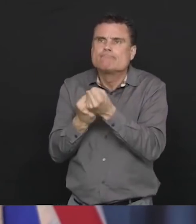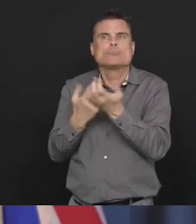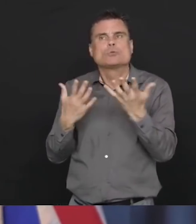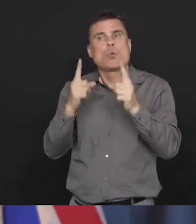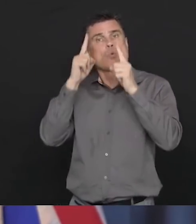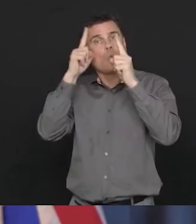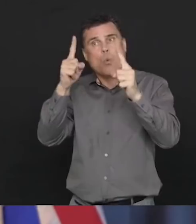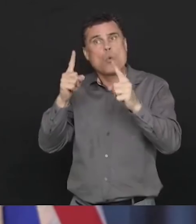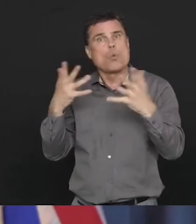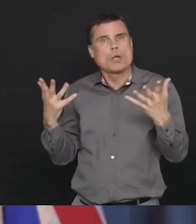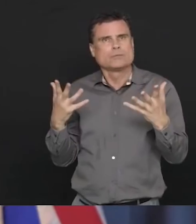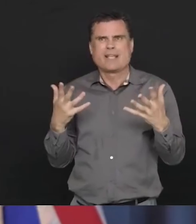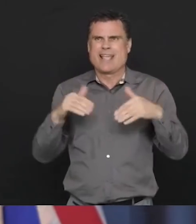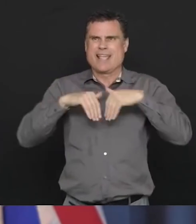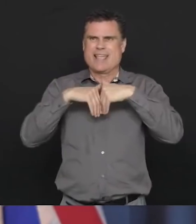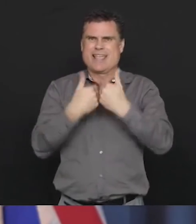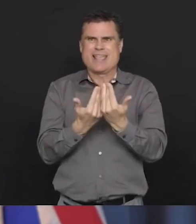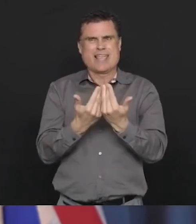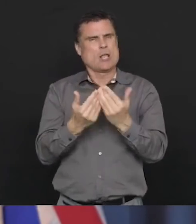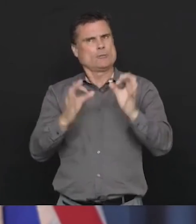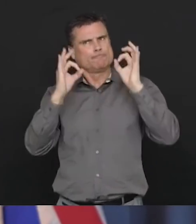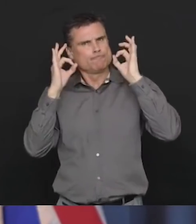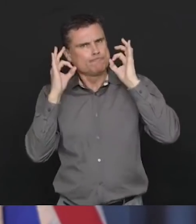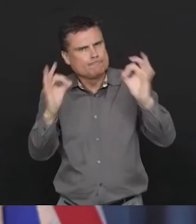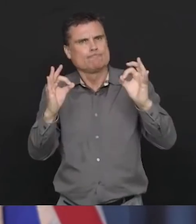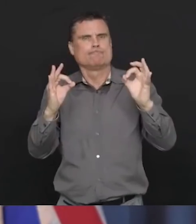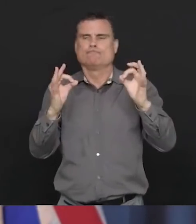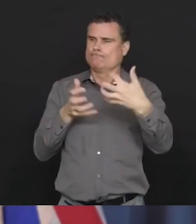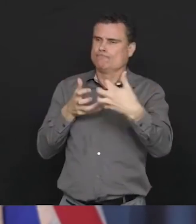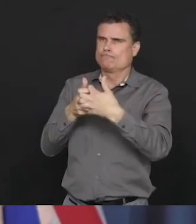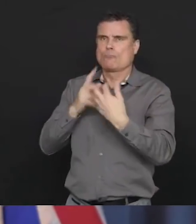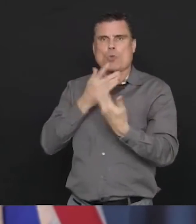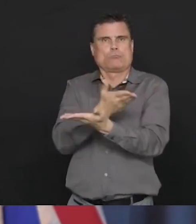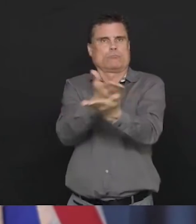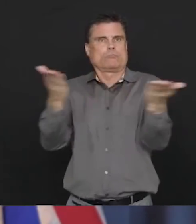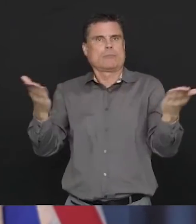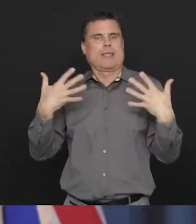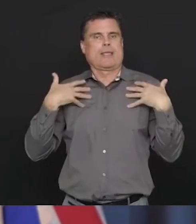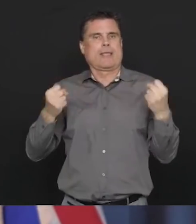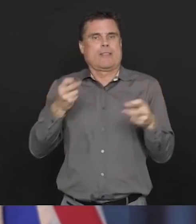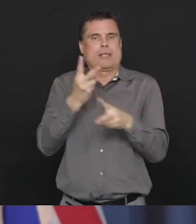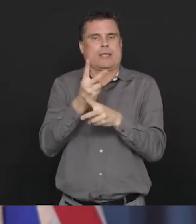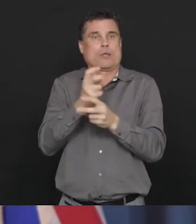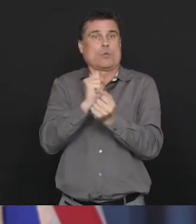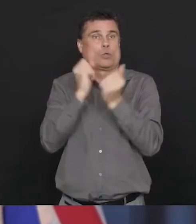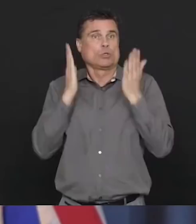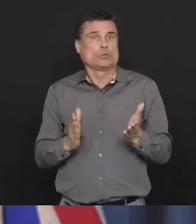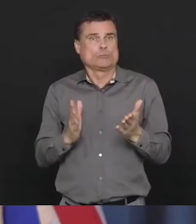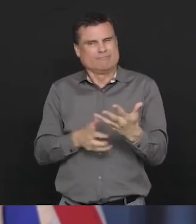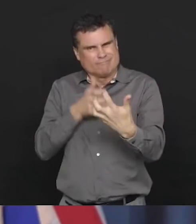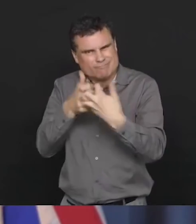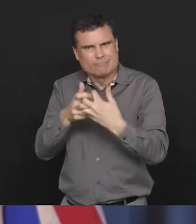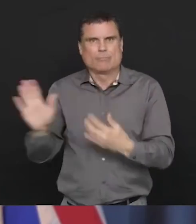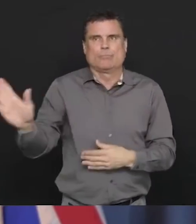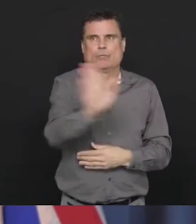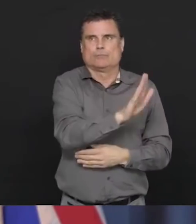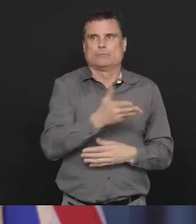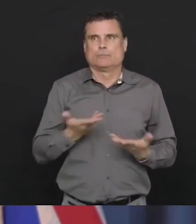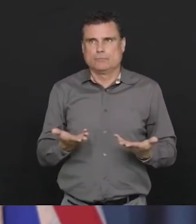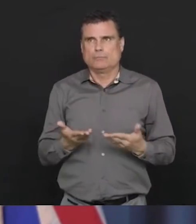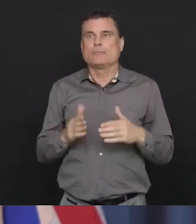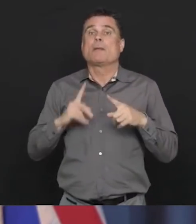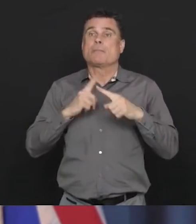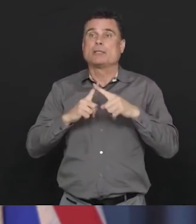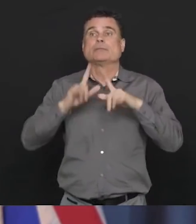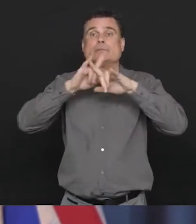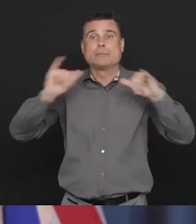facilities, and to be able to best protect our seniors and elders in the facilities. So it is something that will